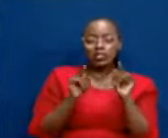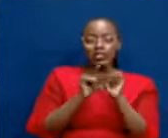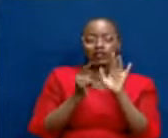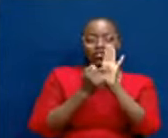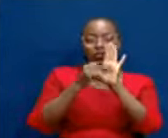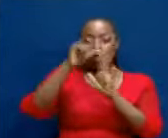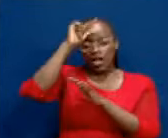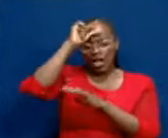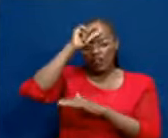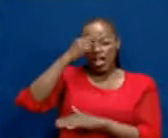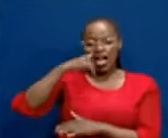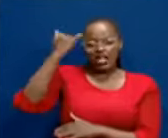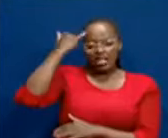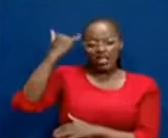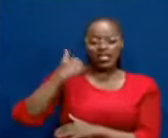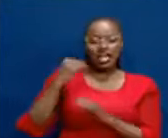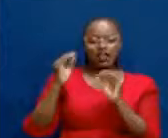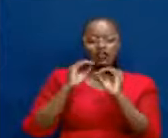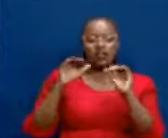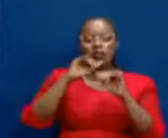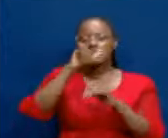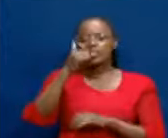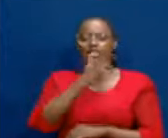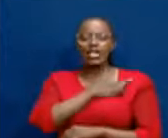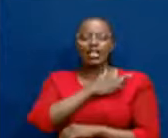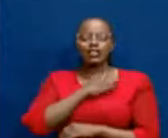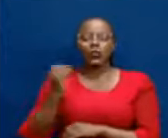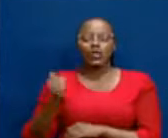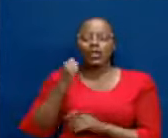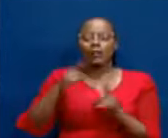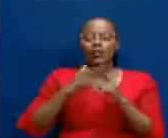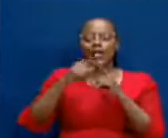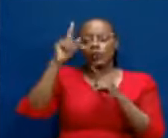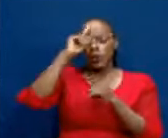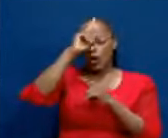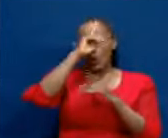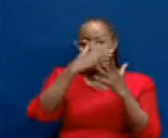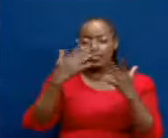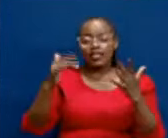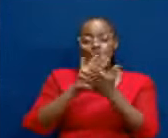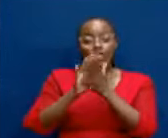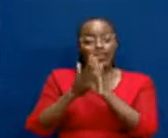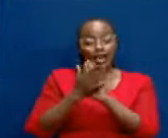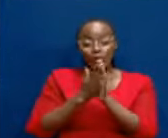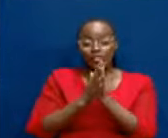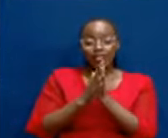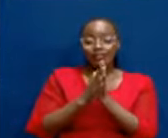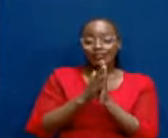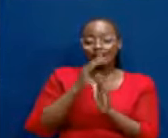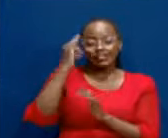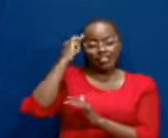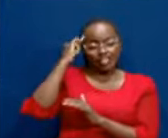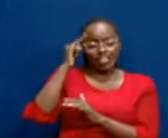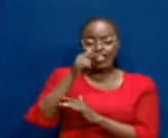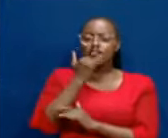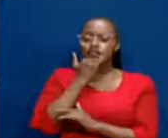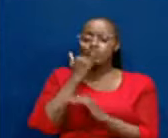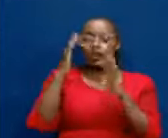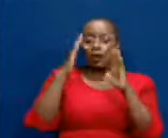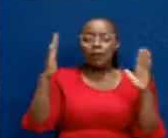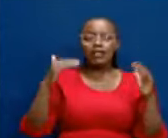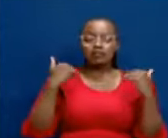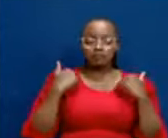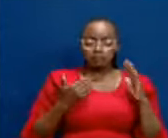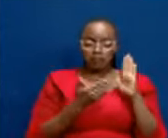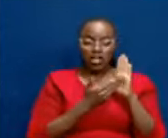government as though we are clueless and we are just lazy and we just wake up and we just do things without thinking. And I think that isn't wrong. I have